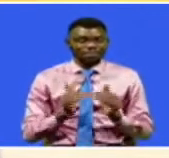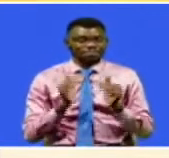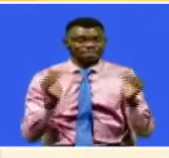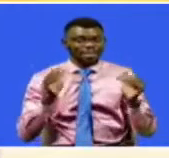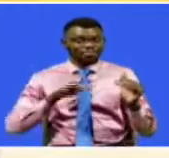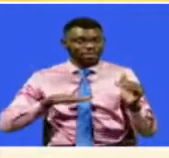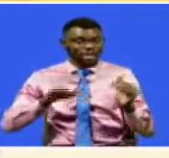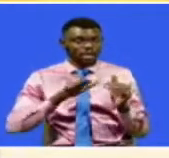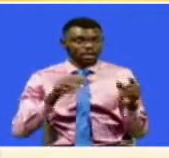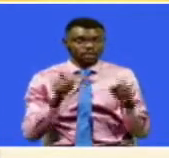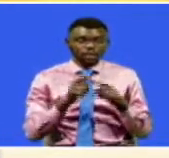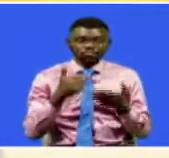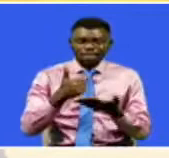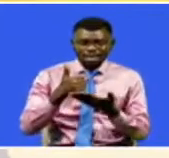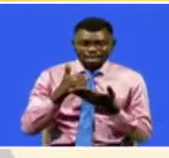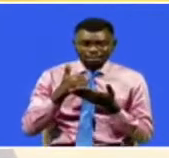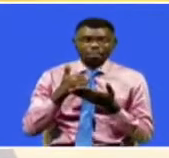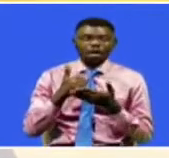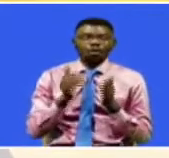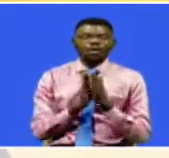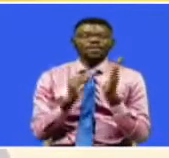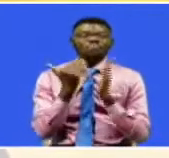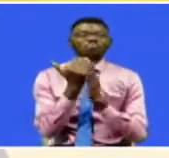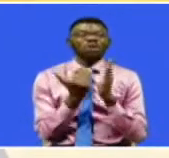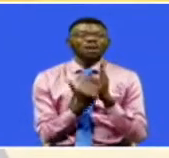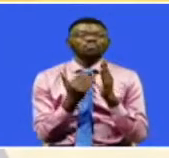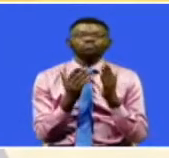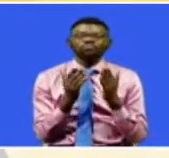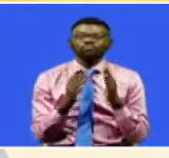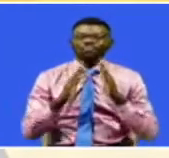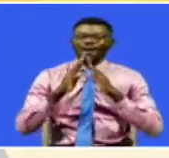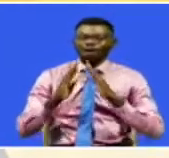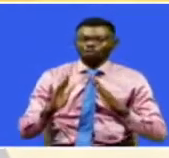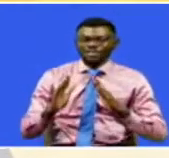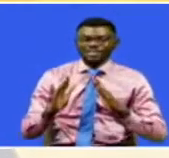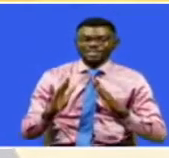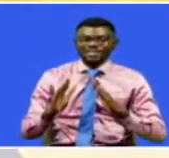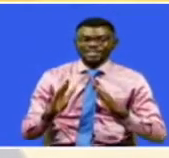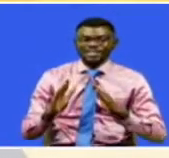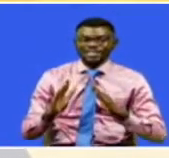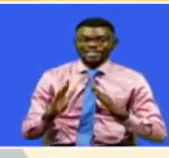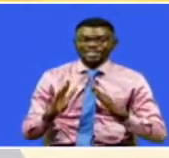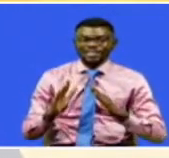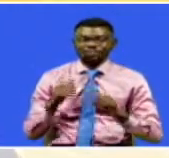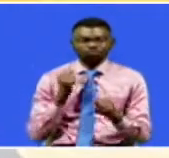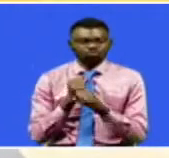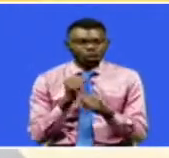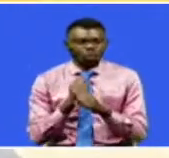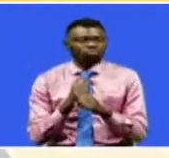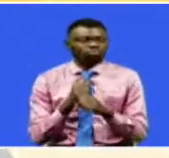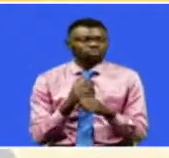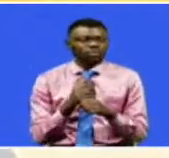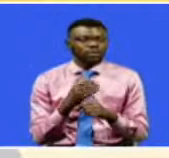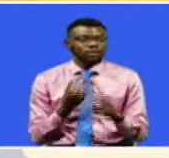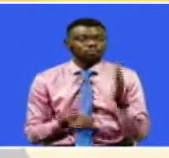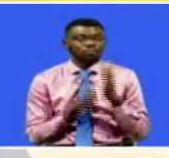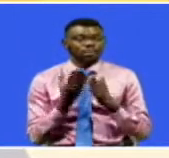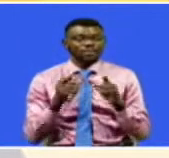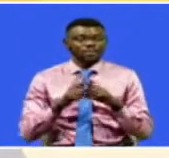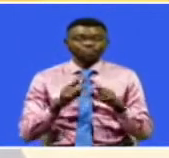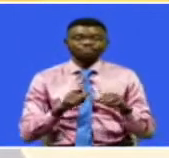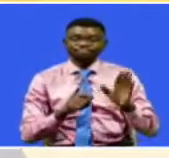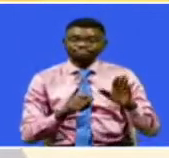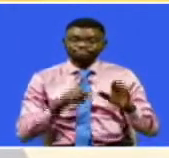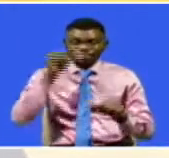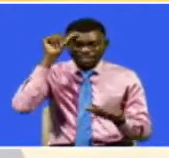and it will also help us with our program on housing that is supposed to create jobs. Remember,